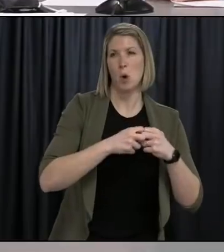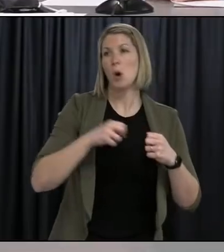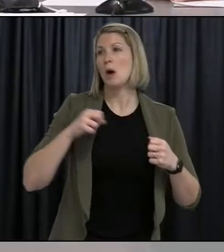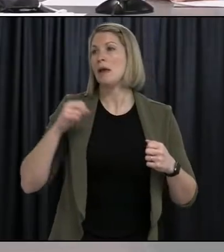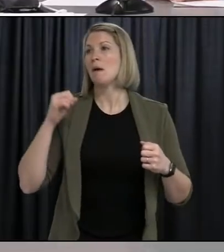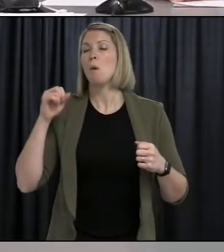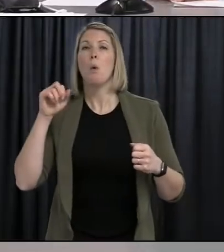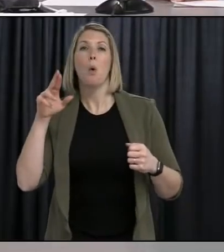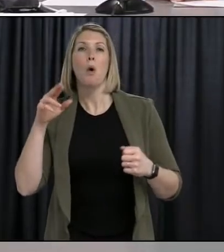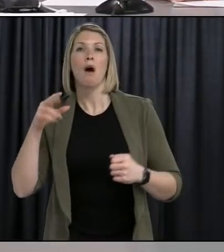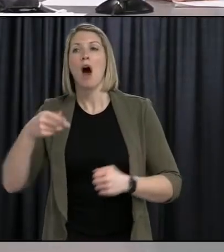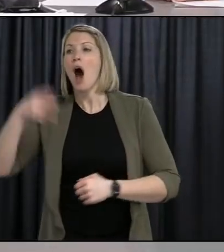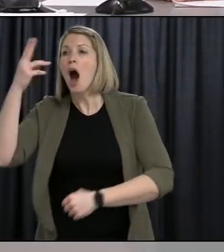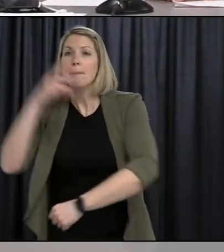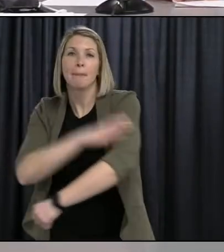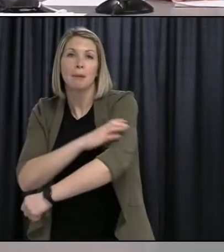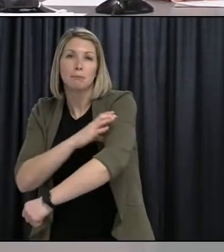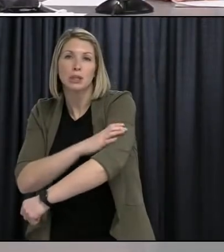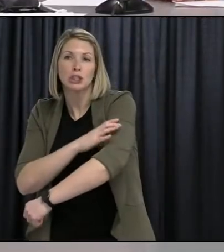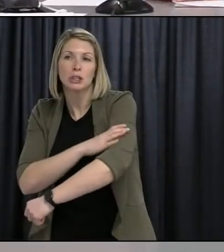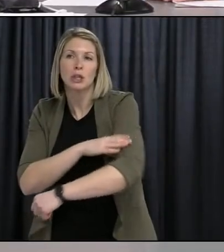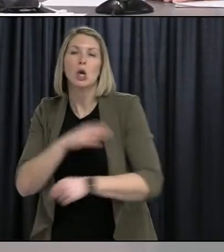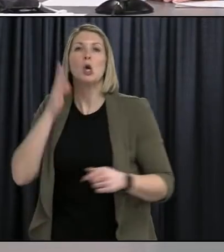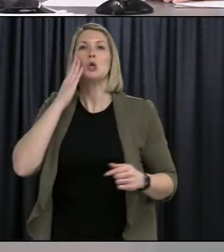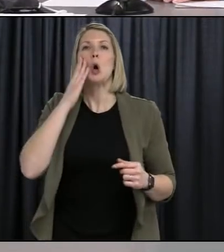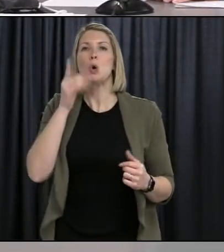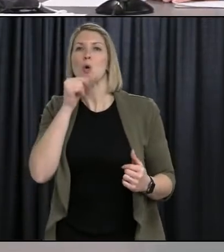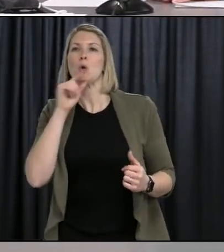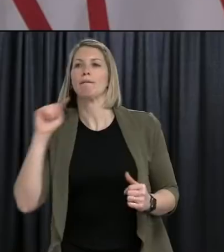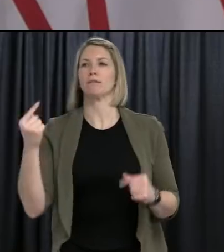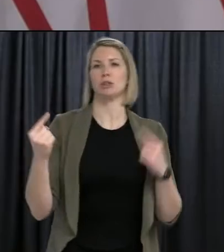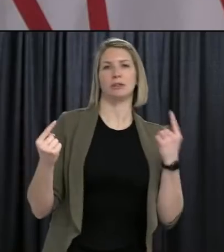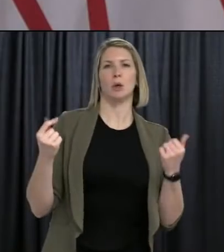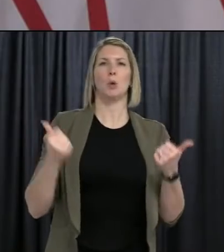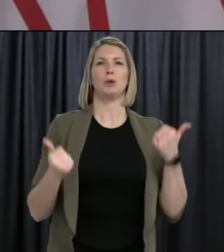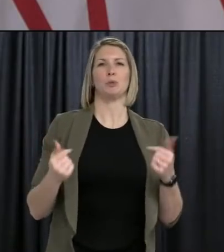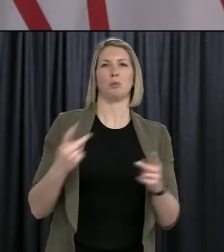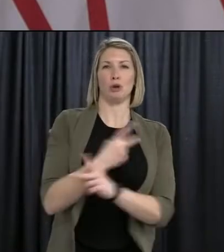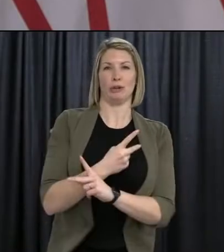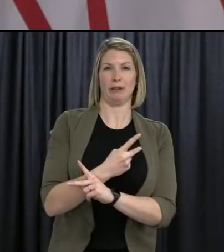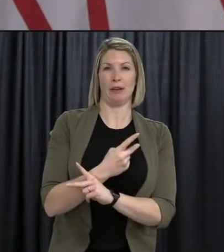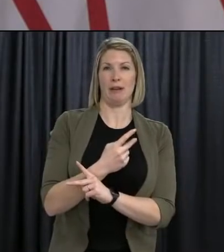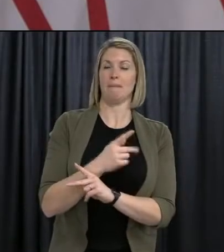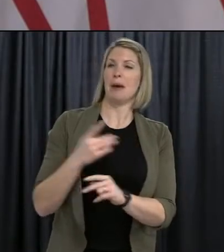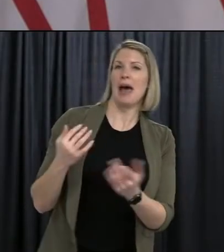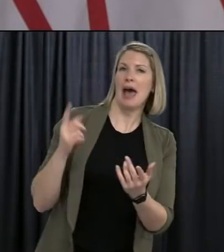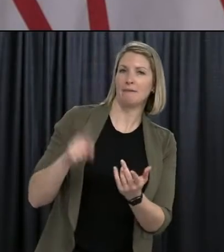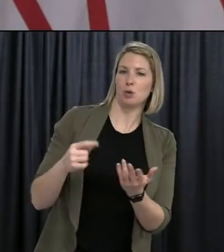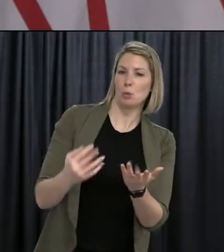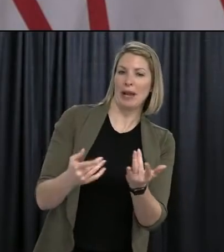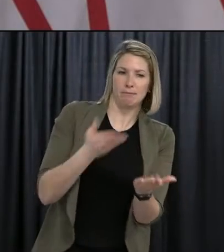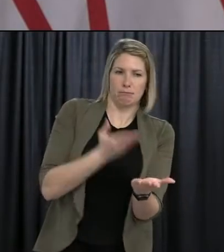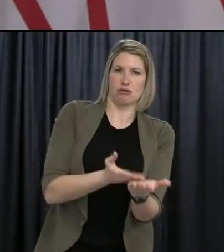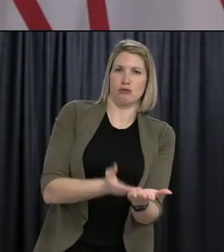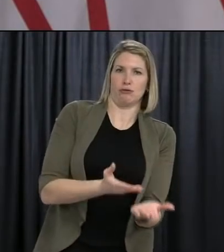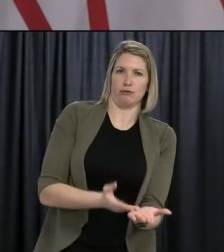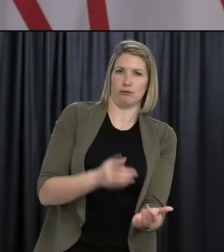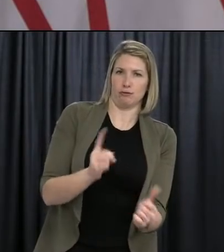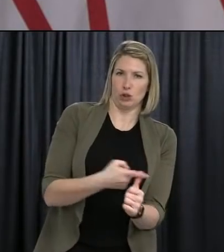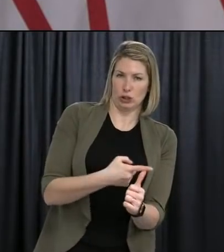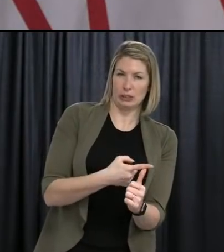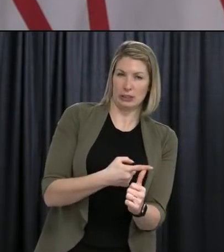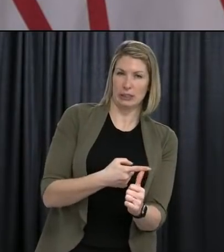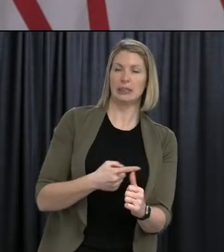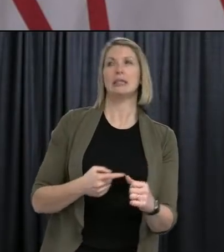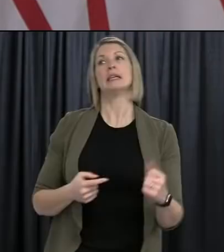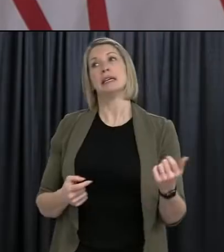speak? So, I mean, it's going to depend on things, just because, there may come a point where we have lots